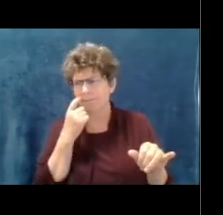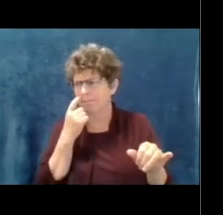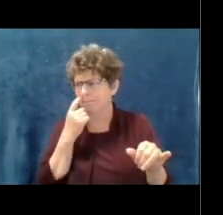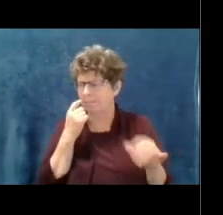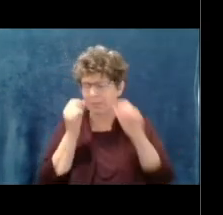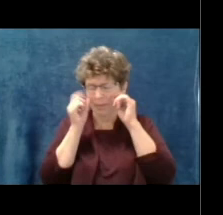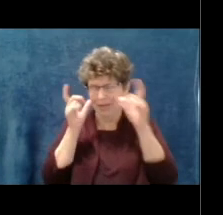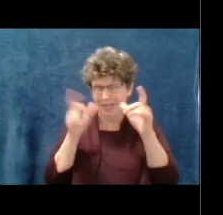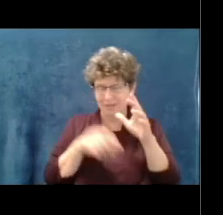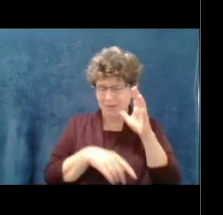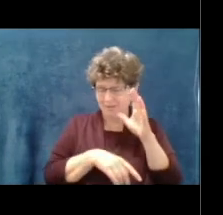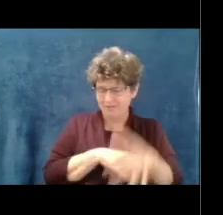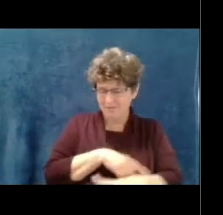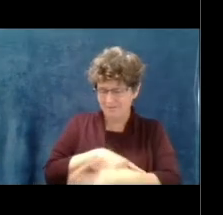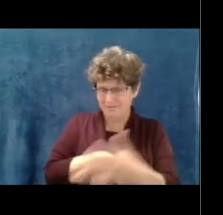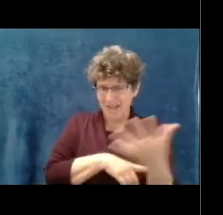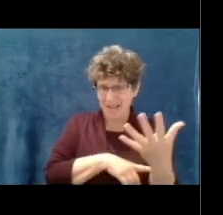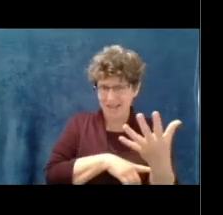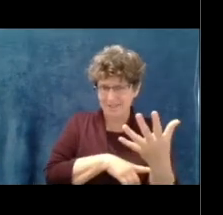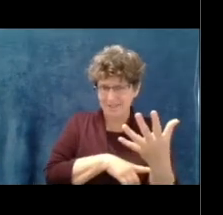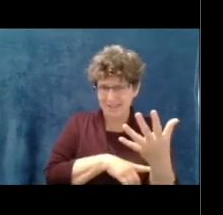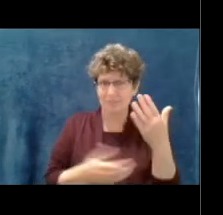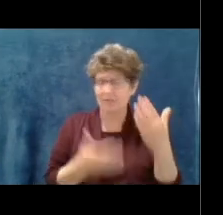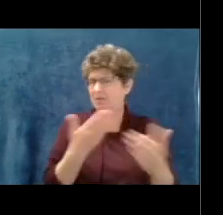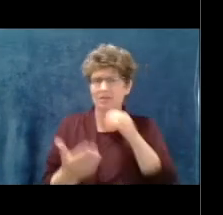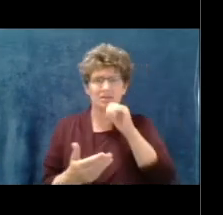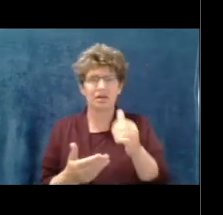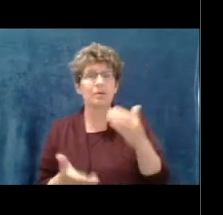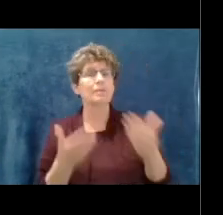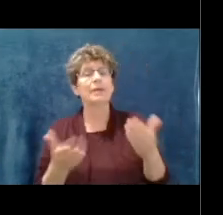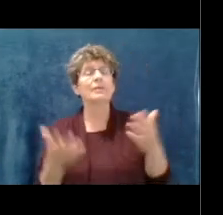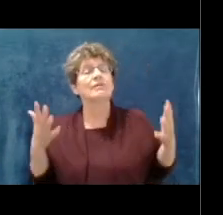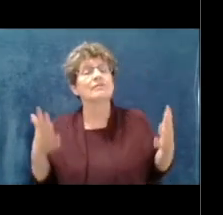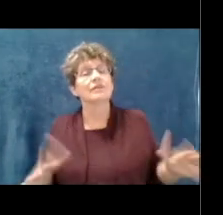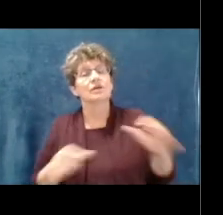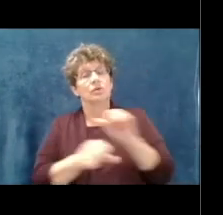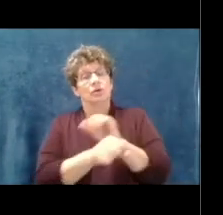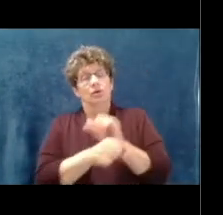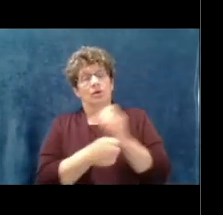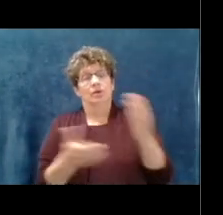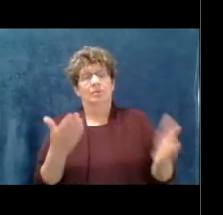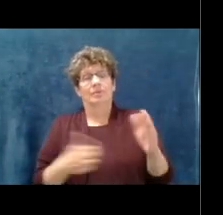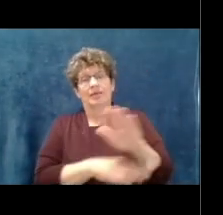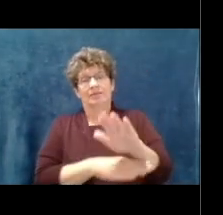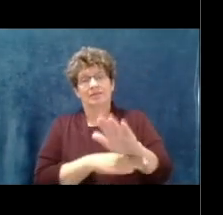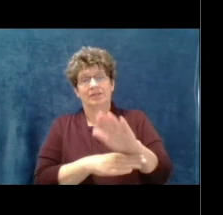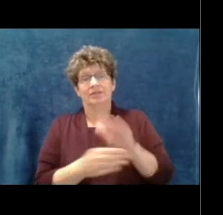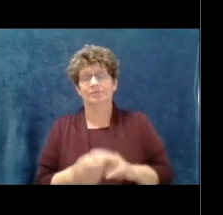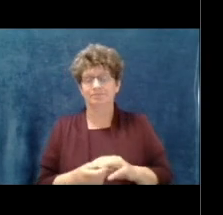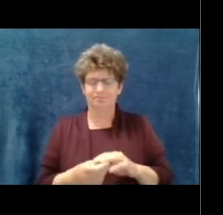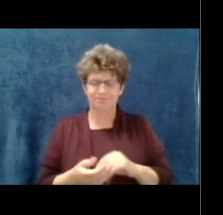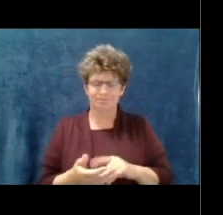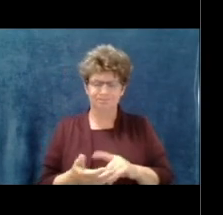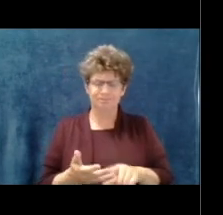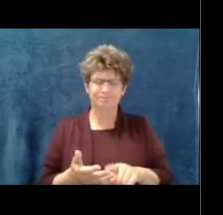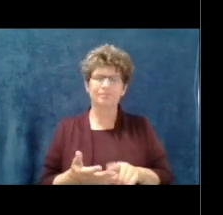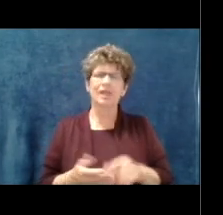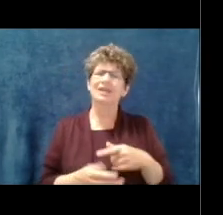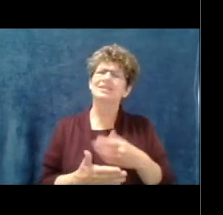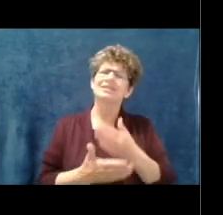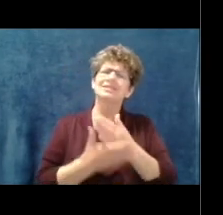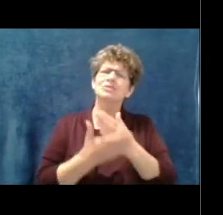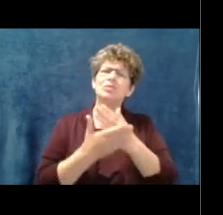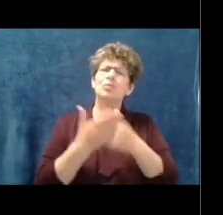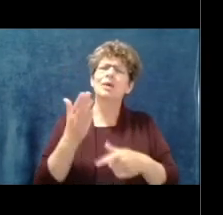do that, but maybe after work, maybe in the evenings. What are some barriers I might have? How